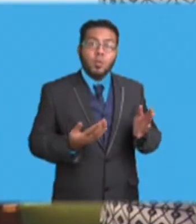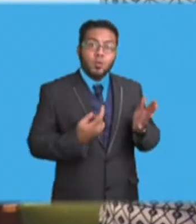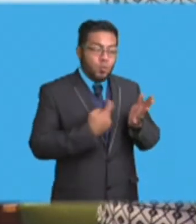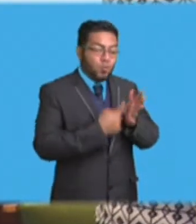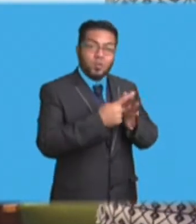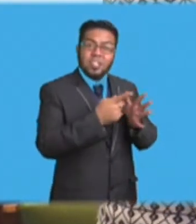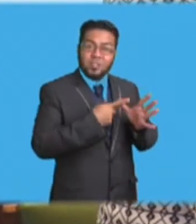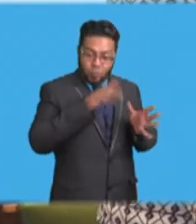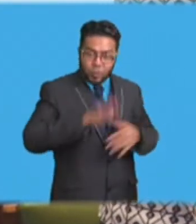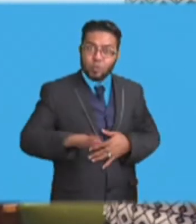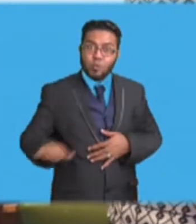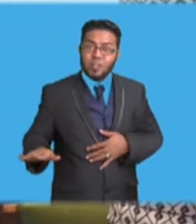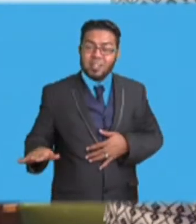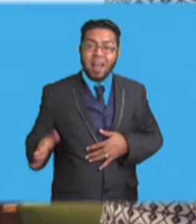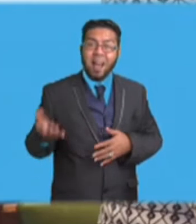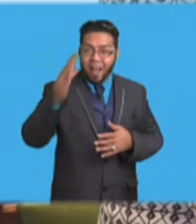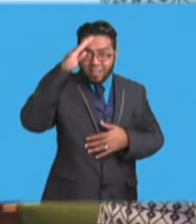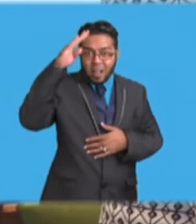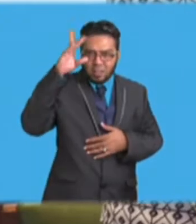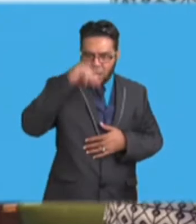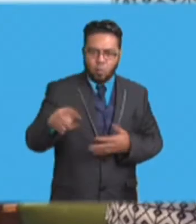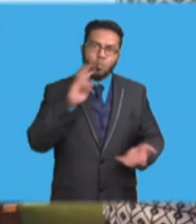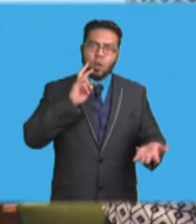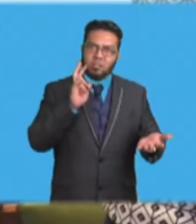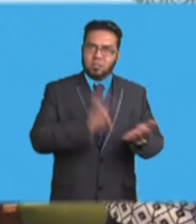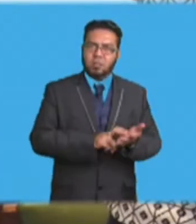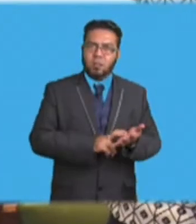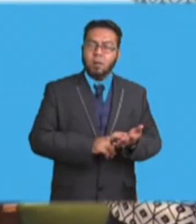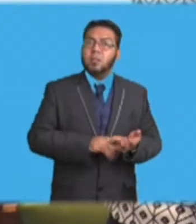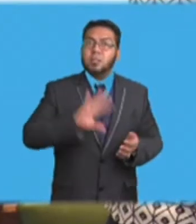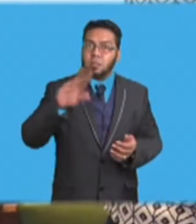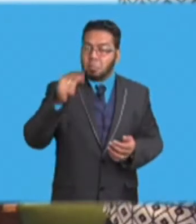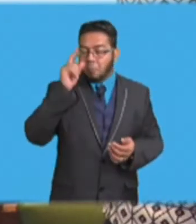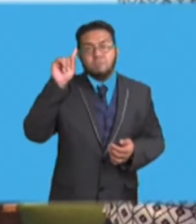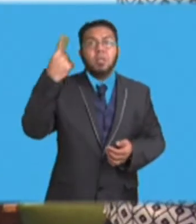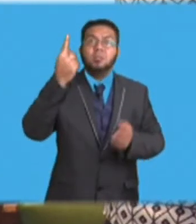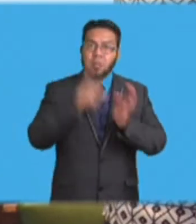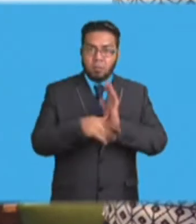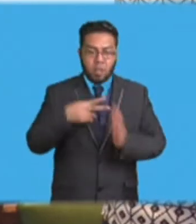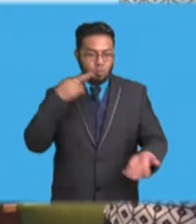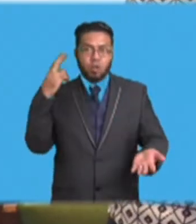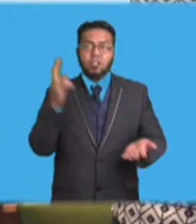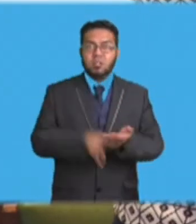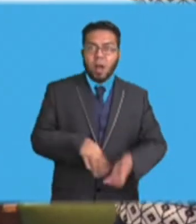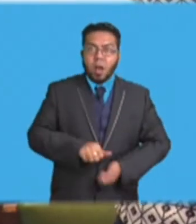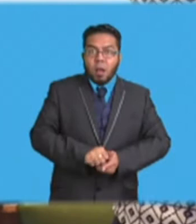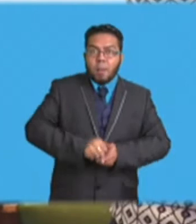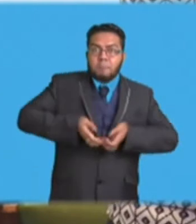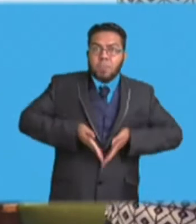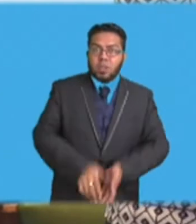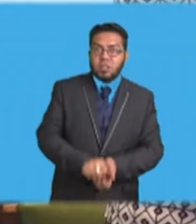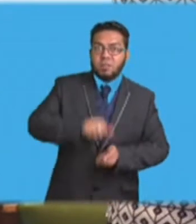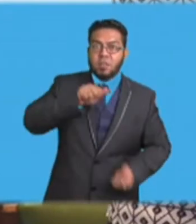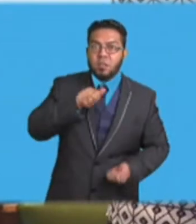able to get registered for the first time in the births register. This obviously takes care of unregistered members,